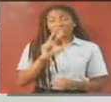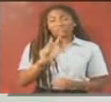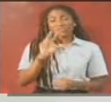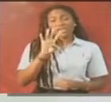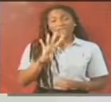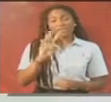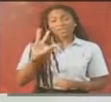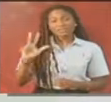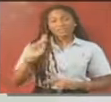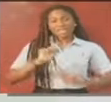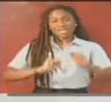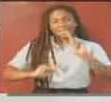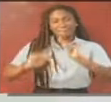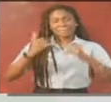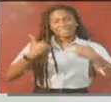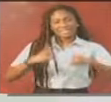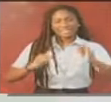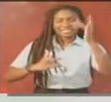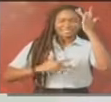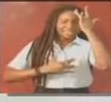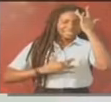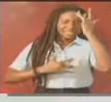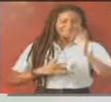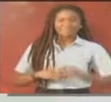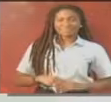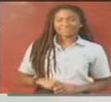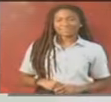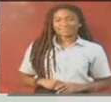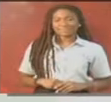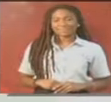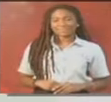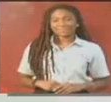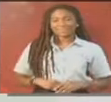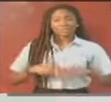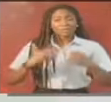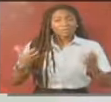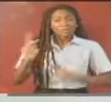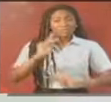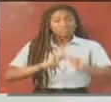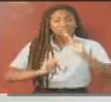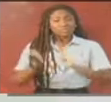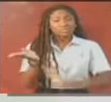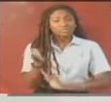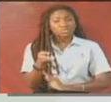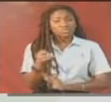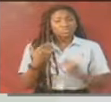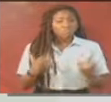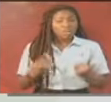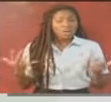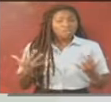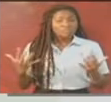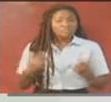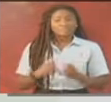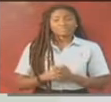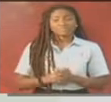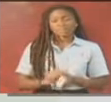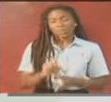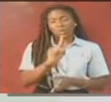1,343 total active positive cases. The number of fatalities from COVID-19 at this date stands